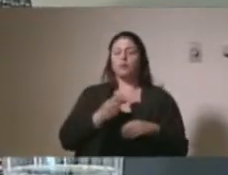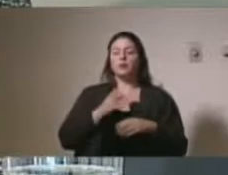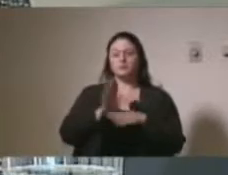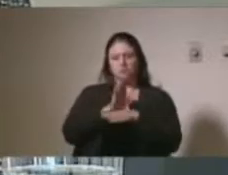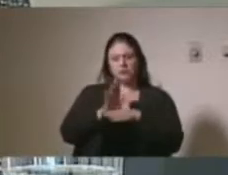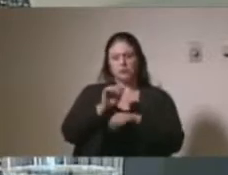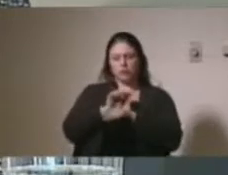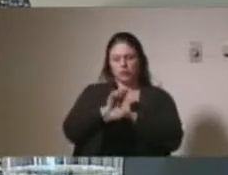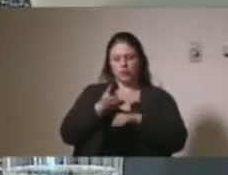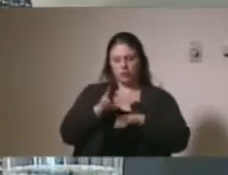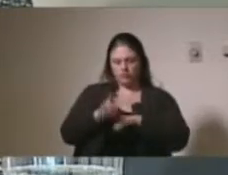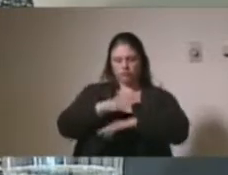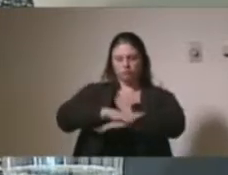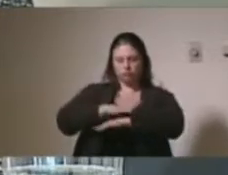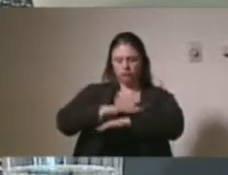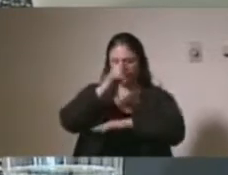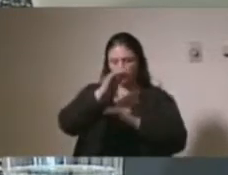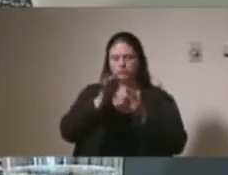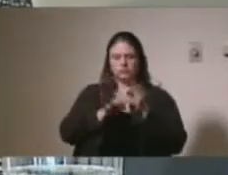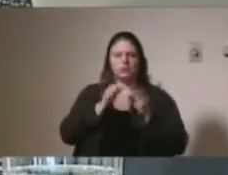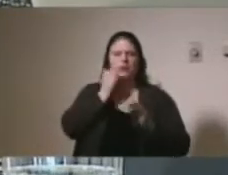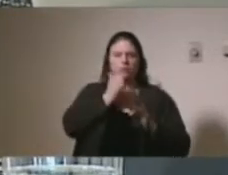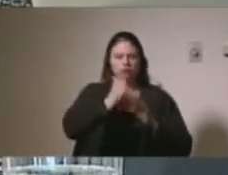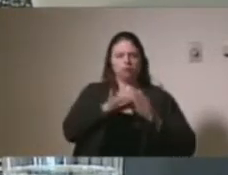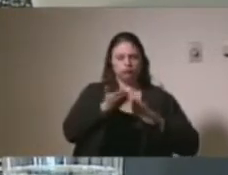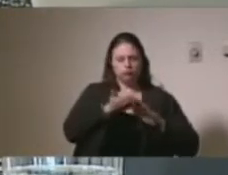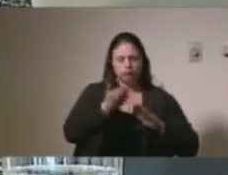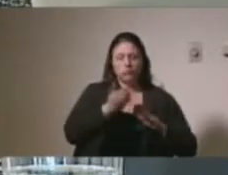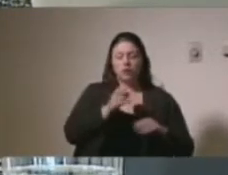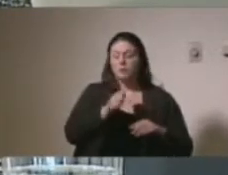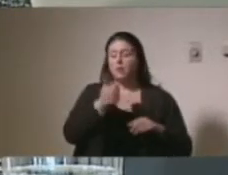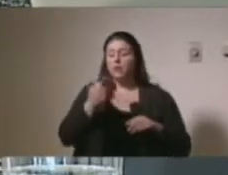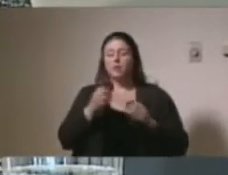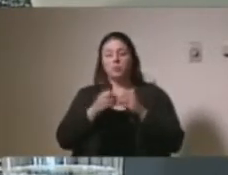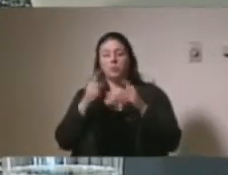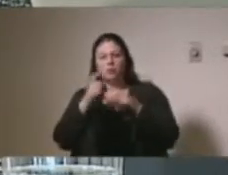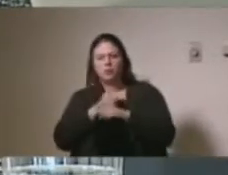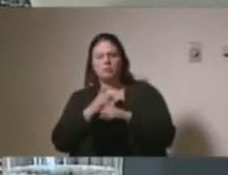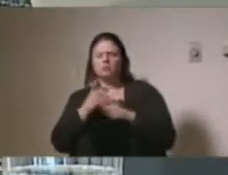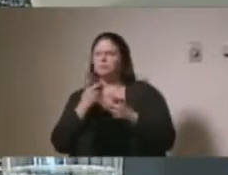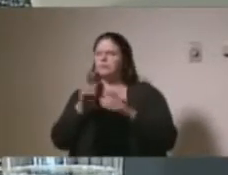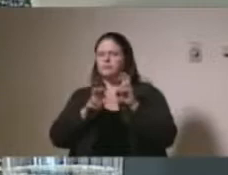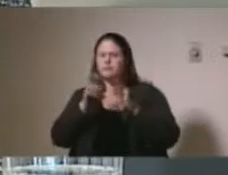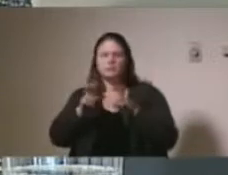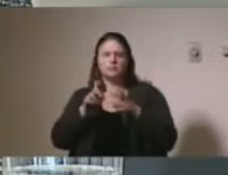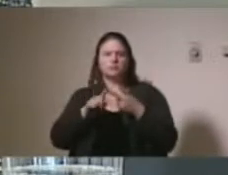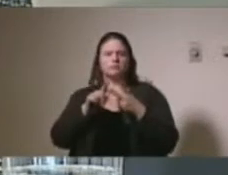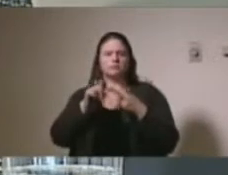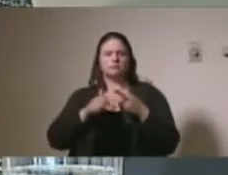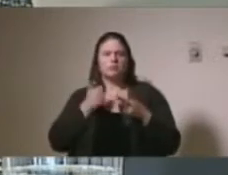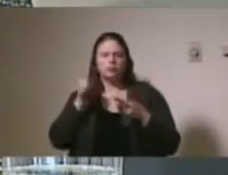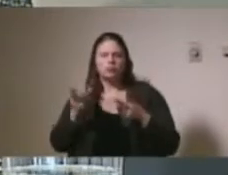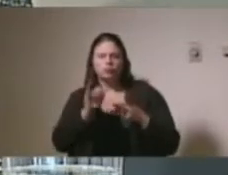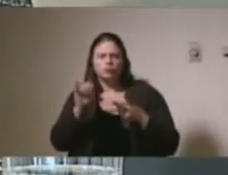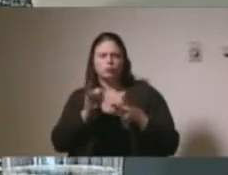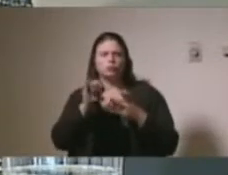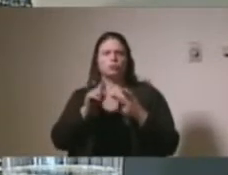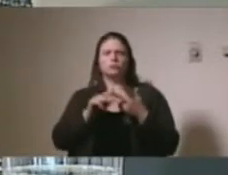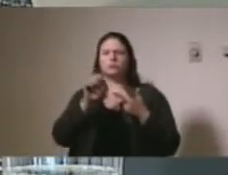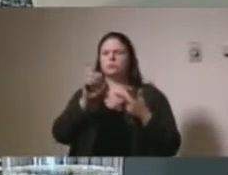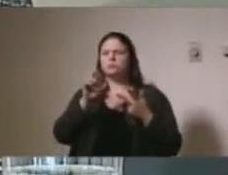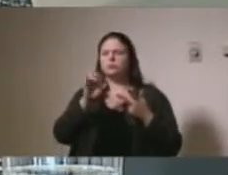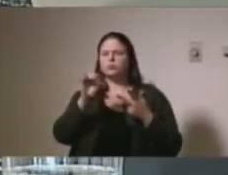for simple operations, and for more complex operations, for instance, investments and life insurance and credit